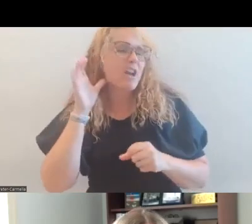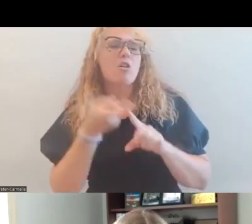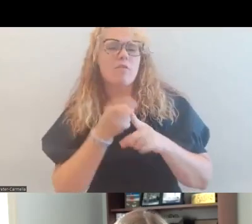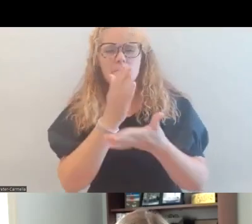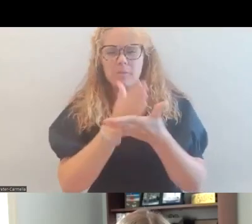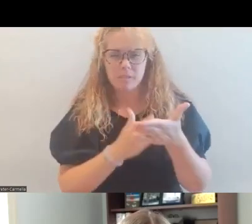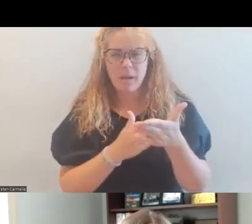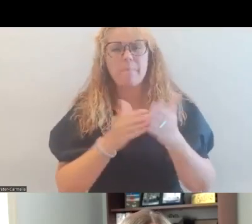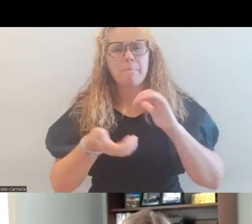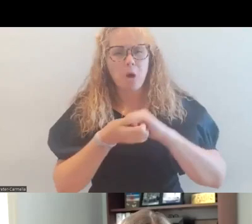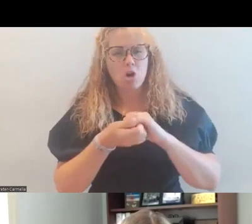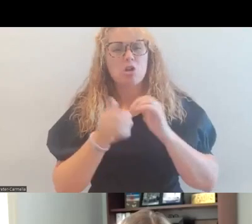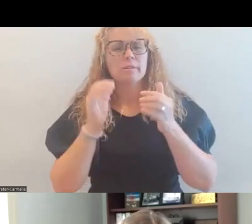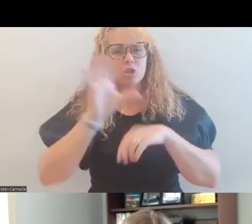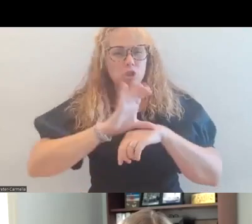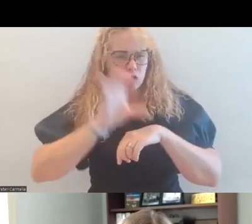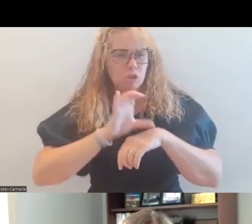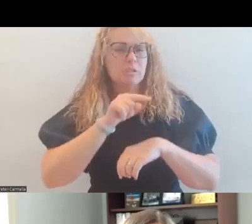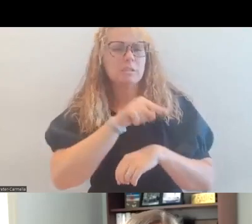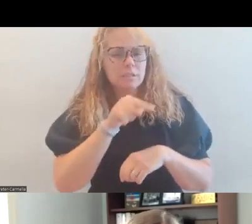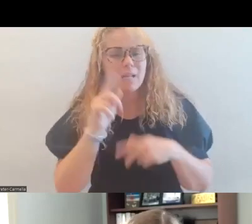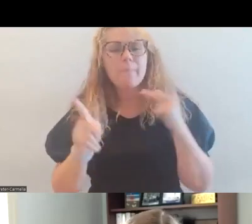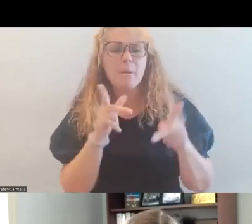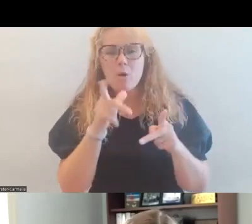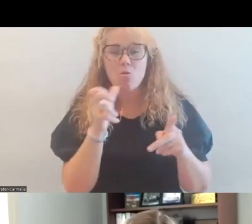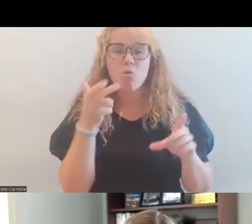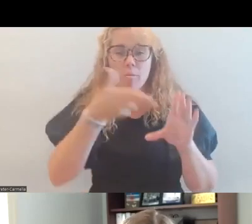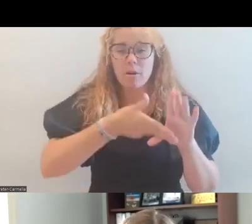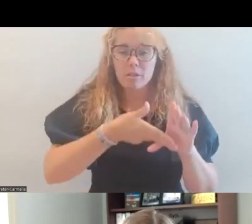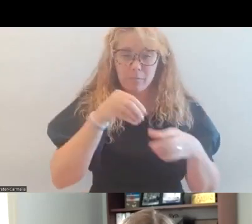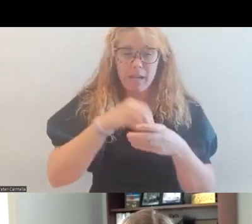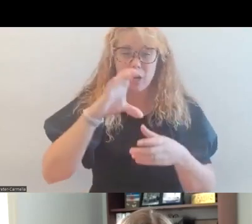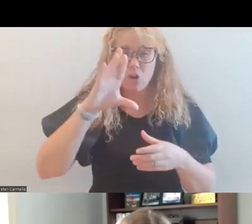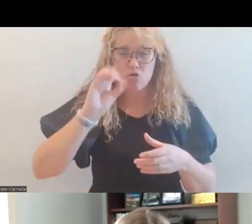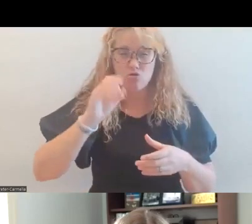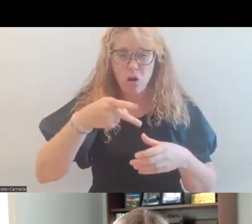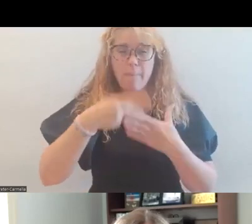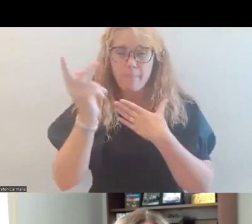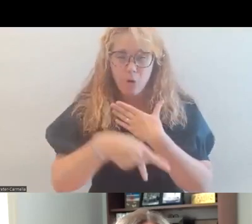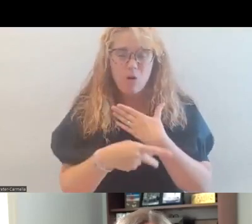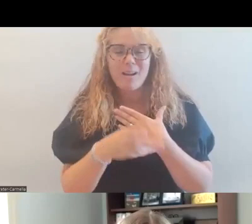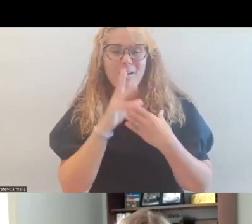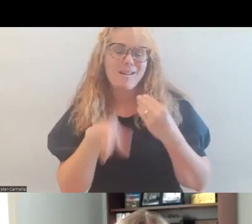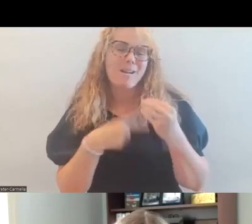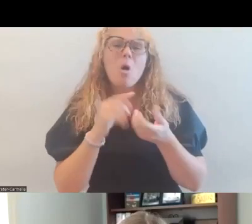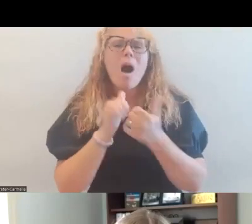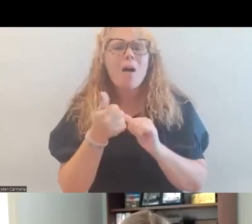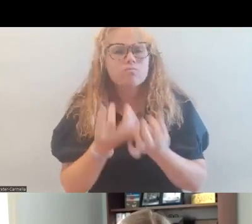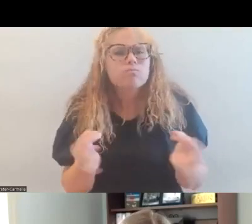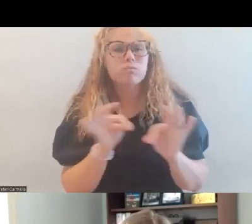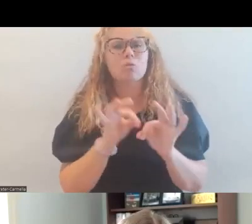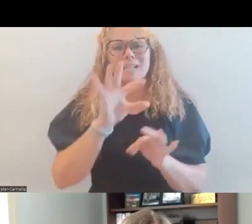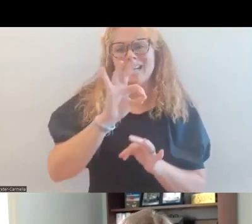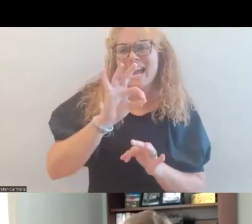partner churches and people who participated in the CROP program, and also talking about how important